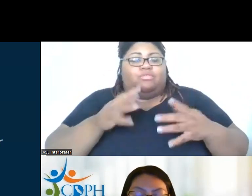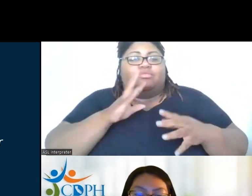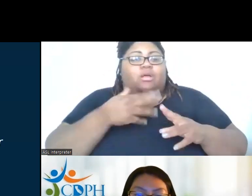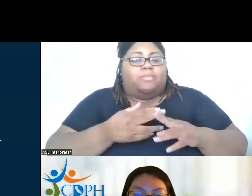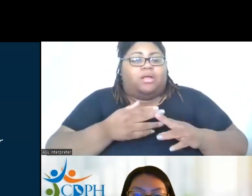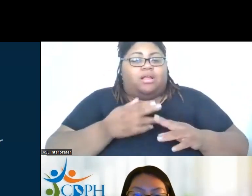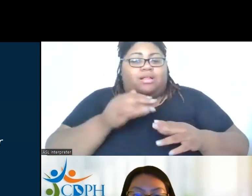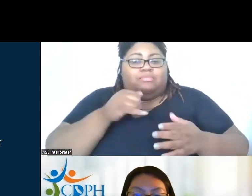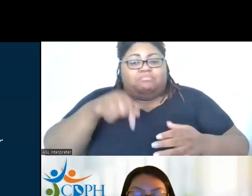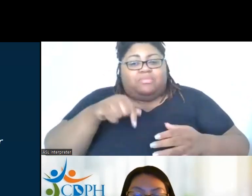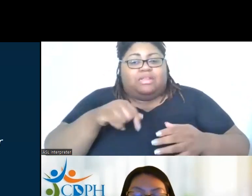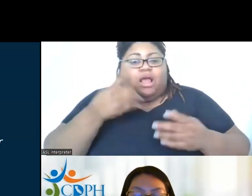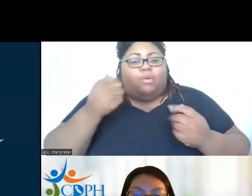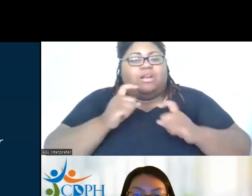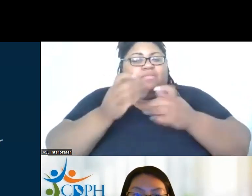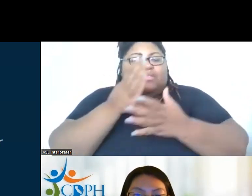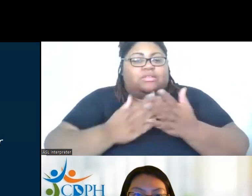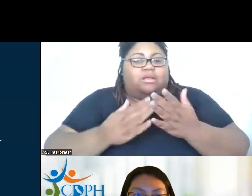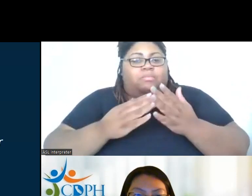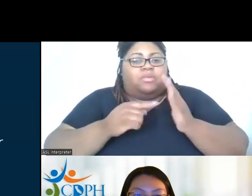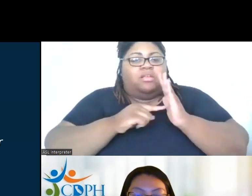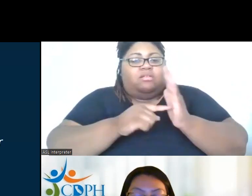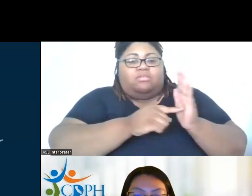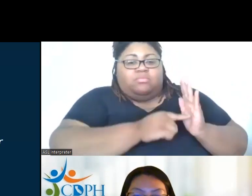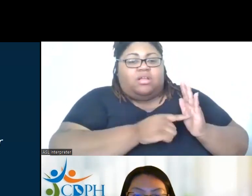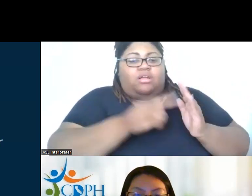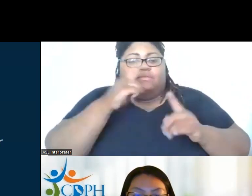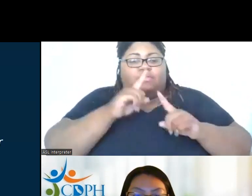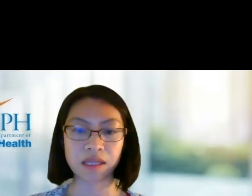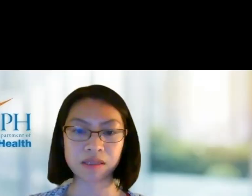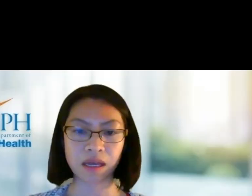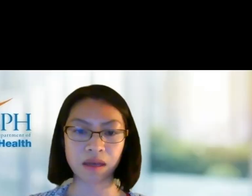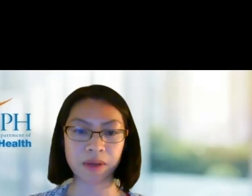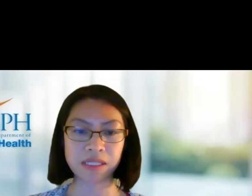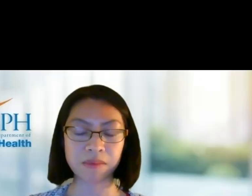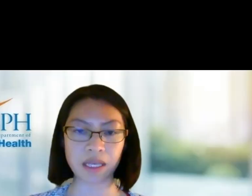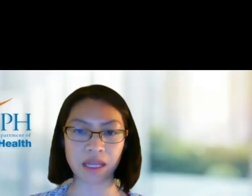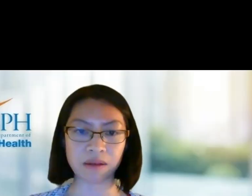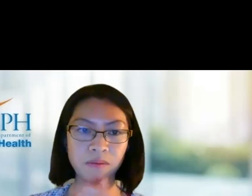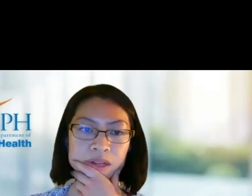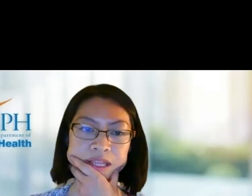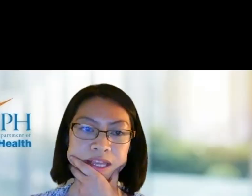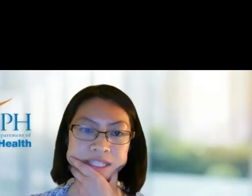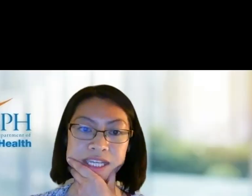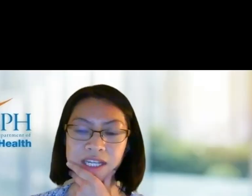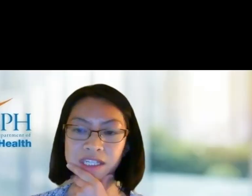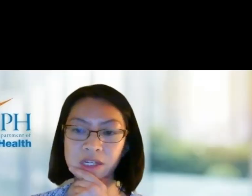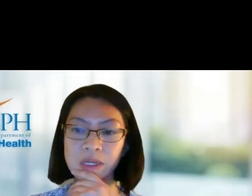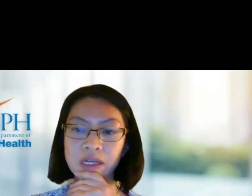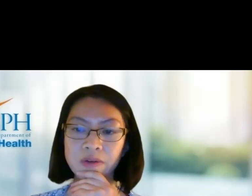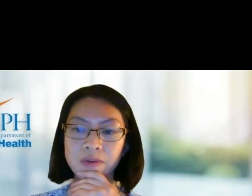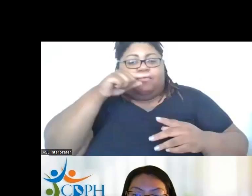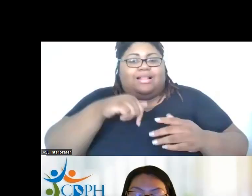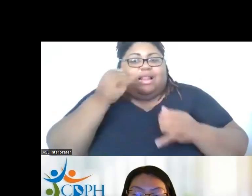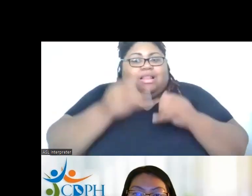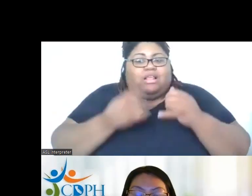just want to provide some slides to give context to where we are in this pandemic and what the latest data is